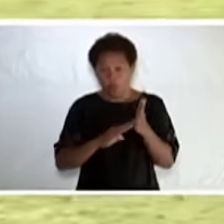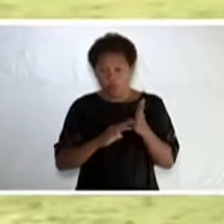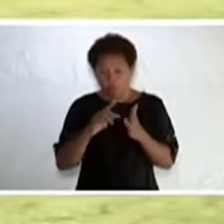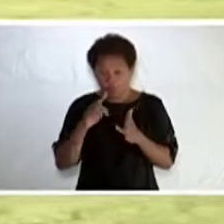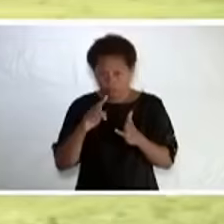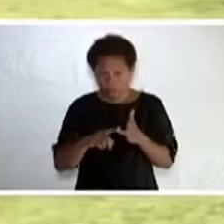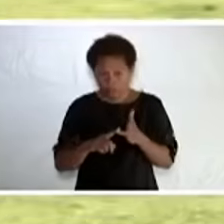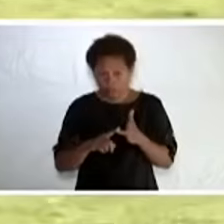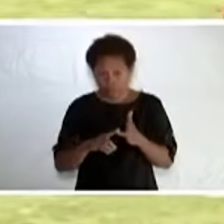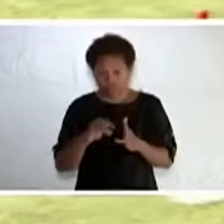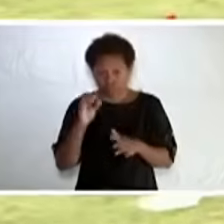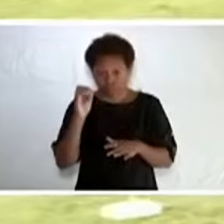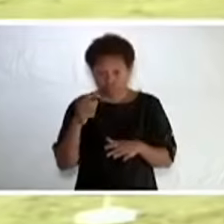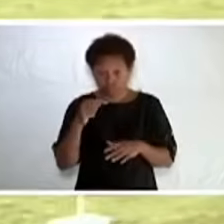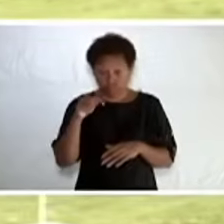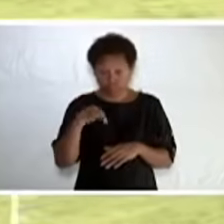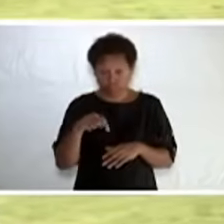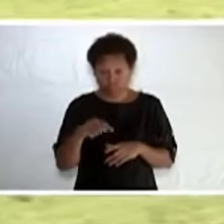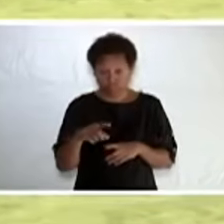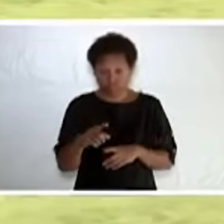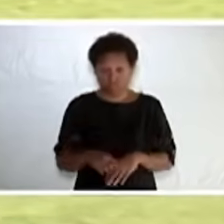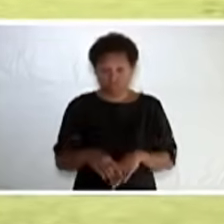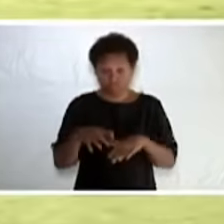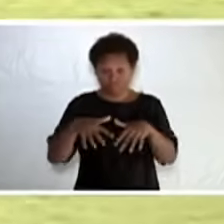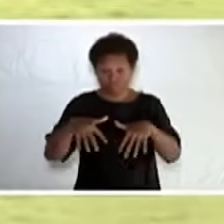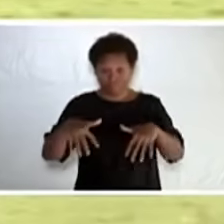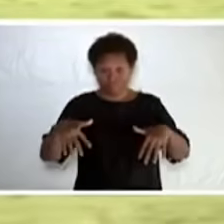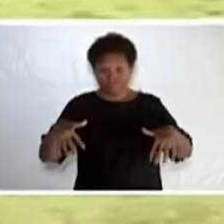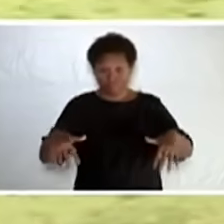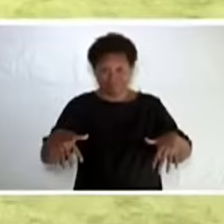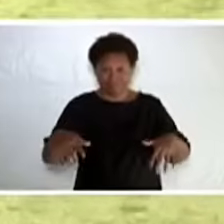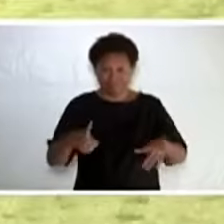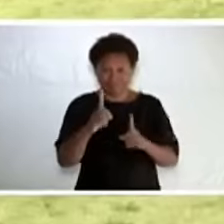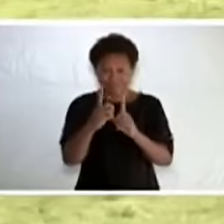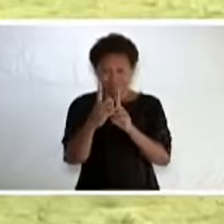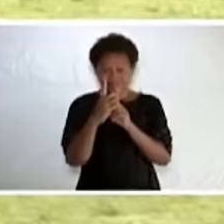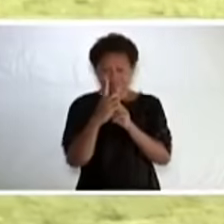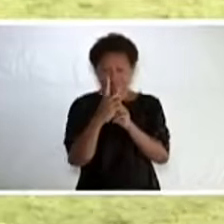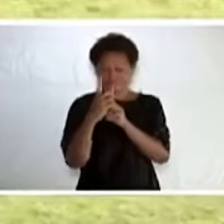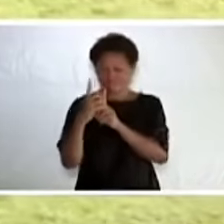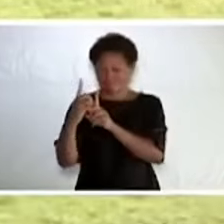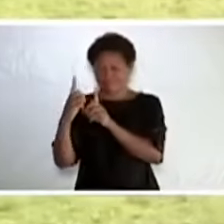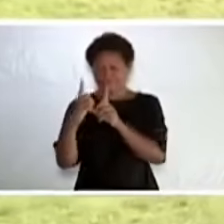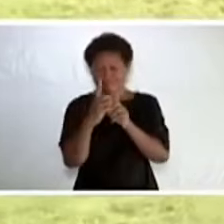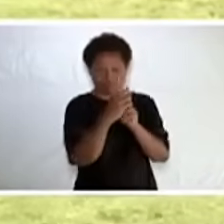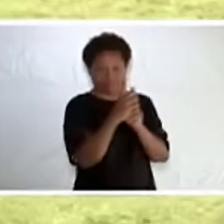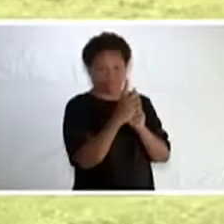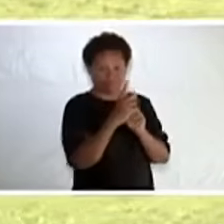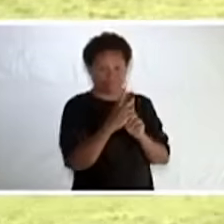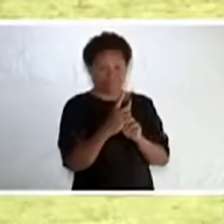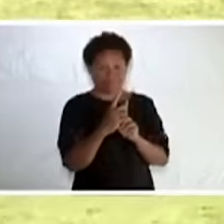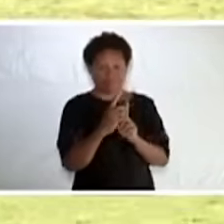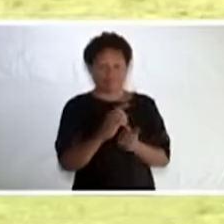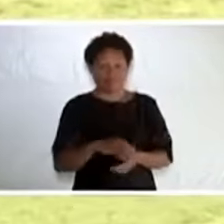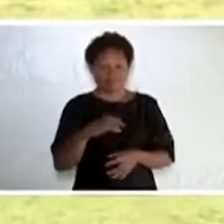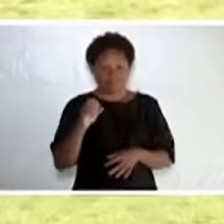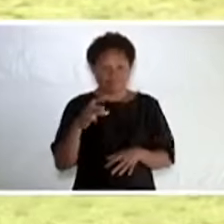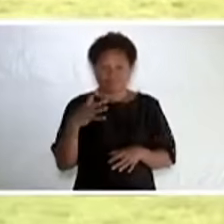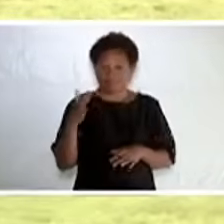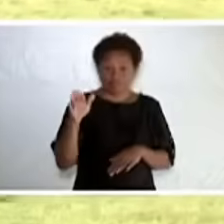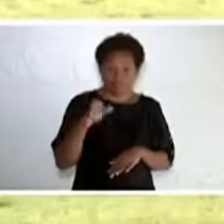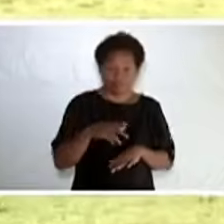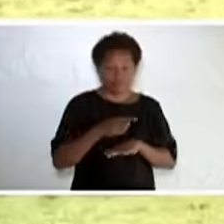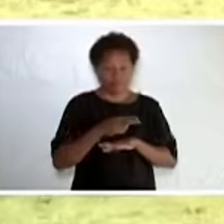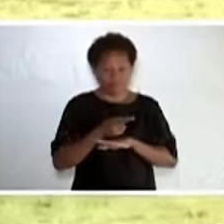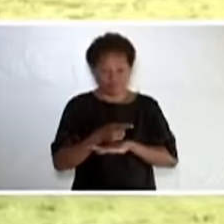mitiko talanga karni ikeba na mate valu rasa tu vai valu tu e na matani quando wone benaka ni rasiro na ili mate valu wai